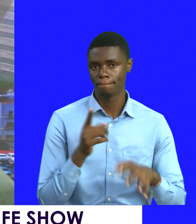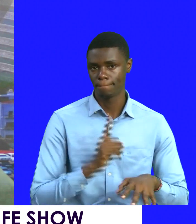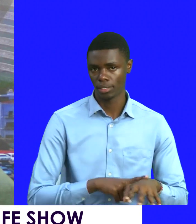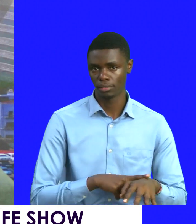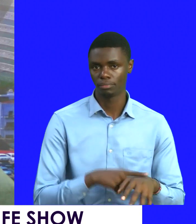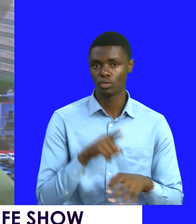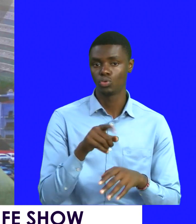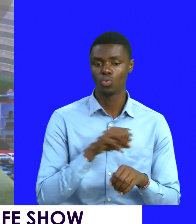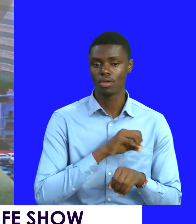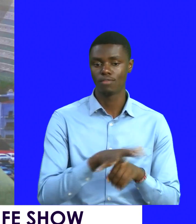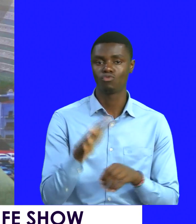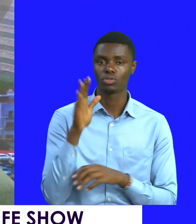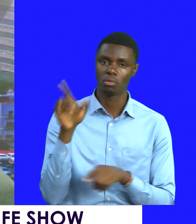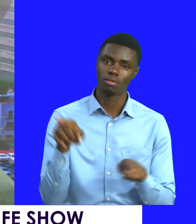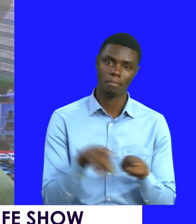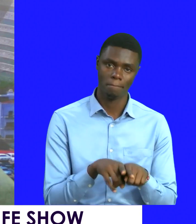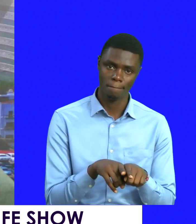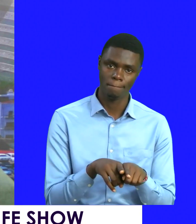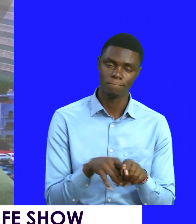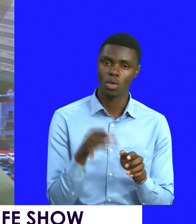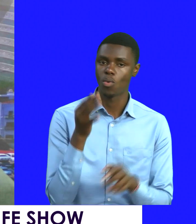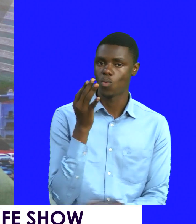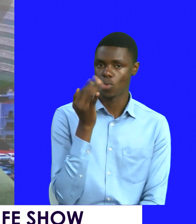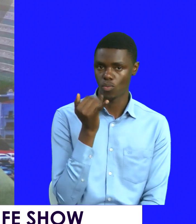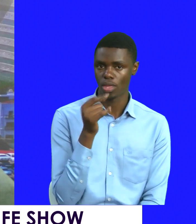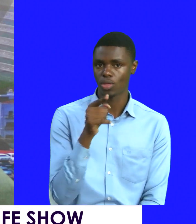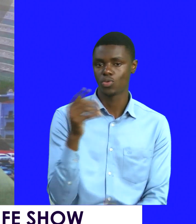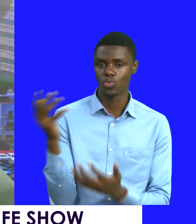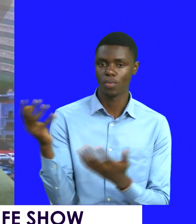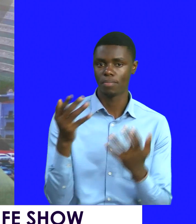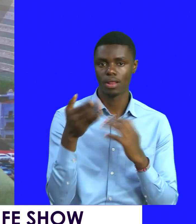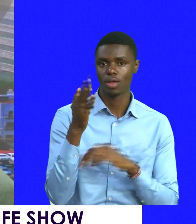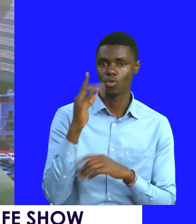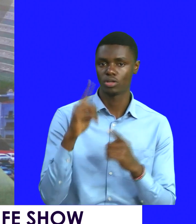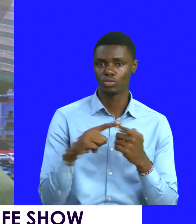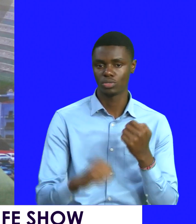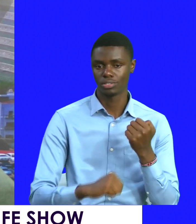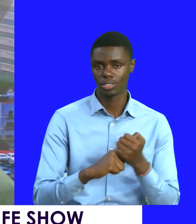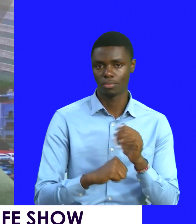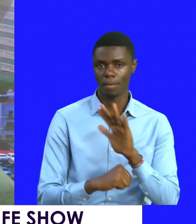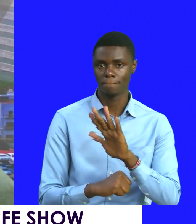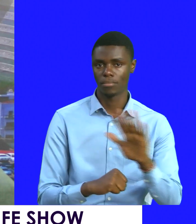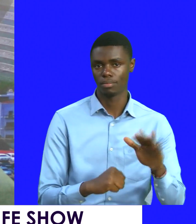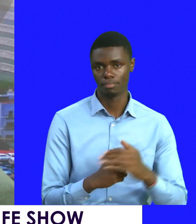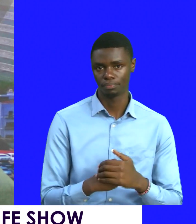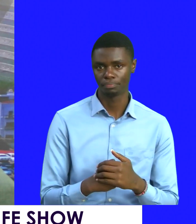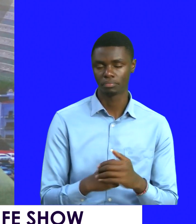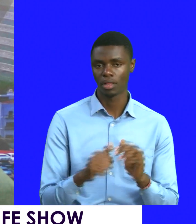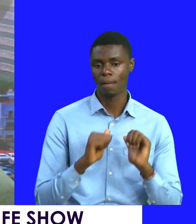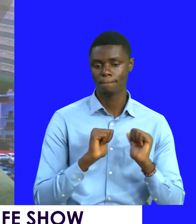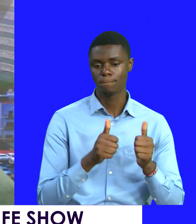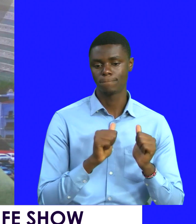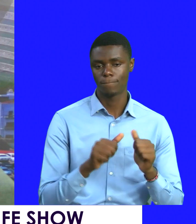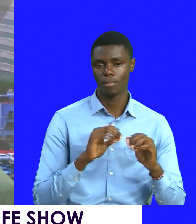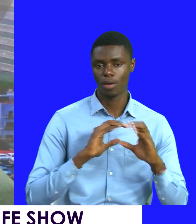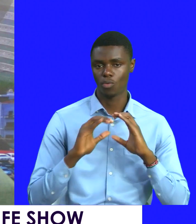even influence God because you bring God to your support. Proper